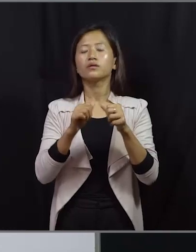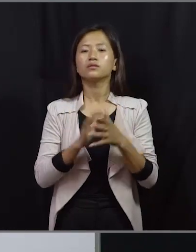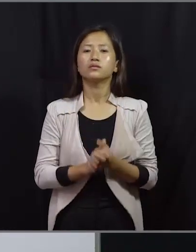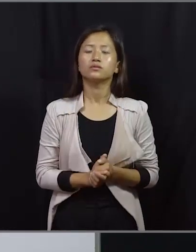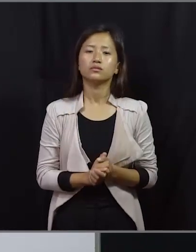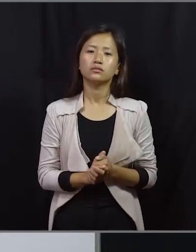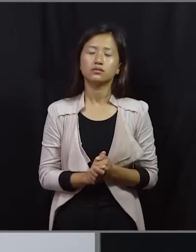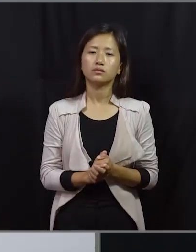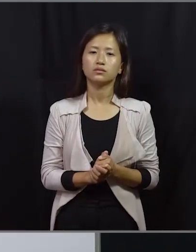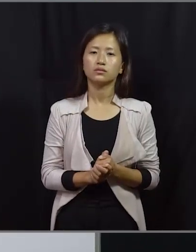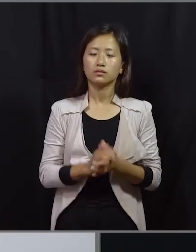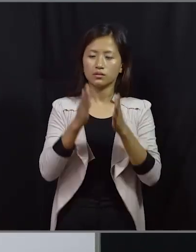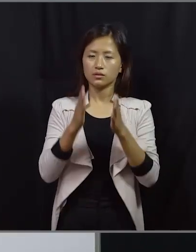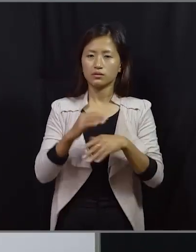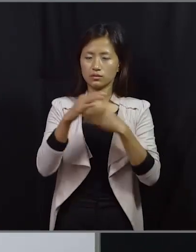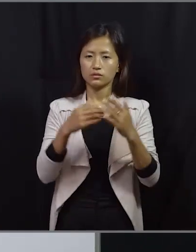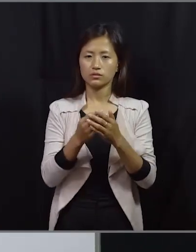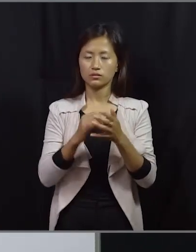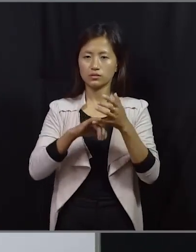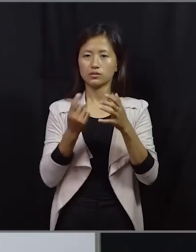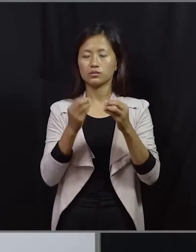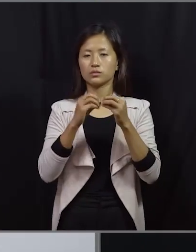A. Okay, the set of all subsets.